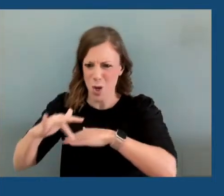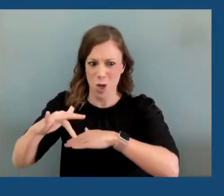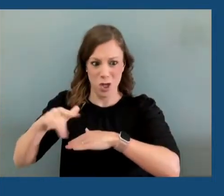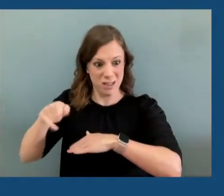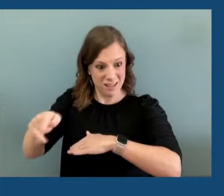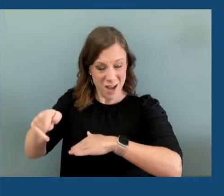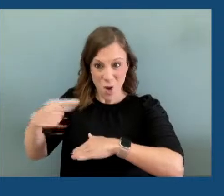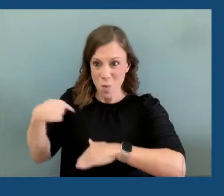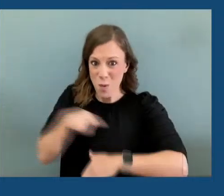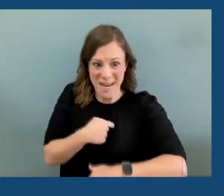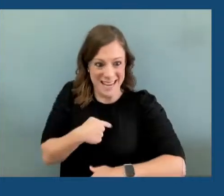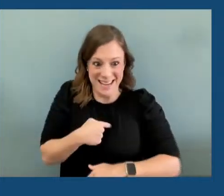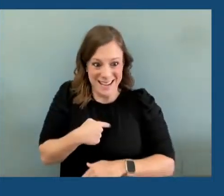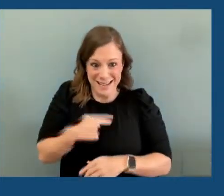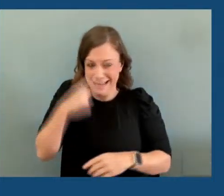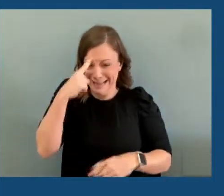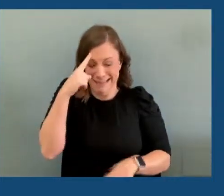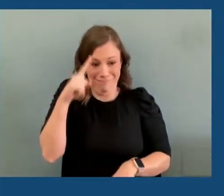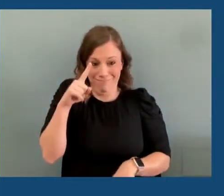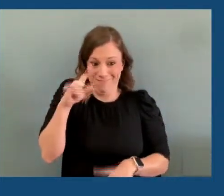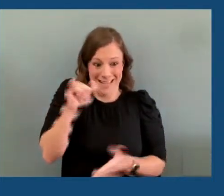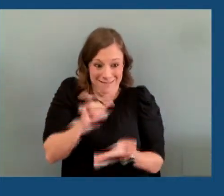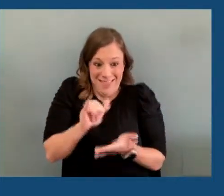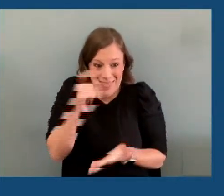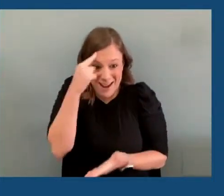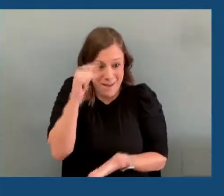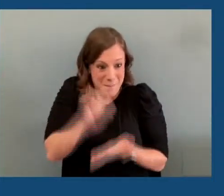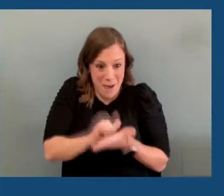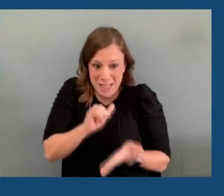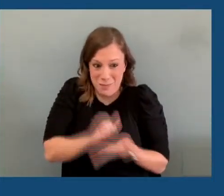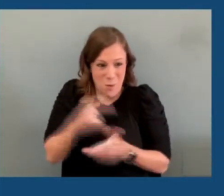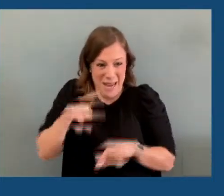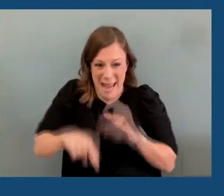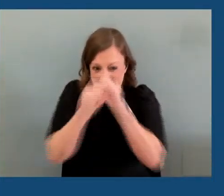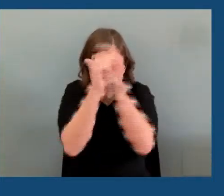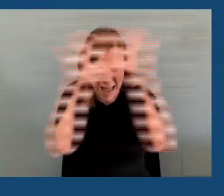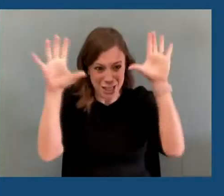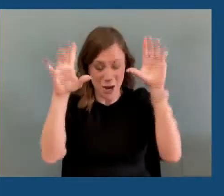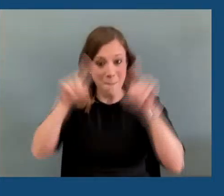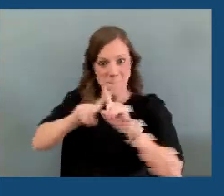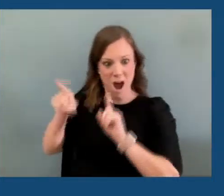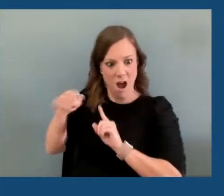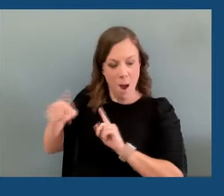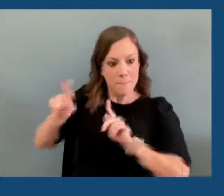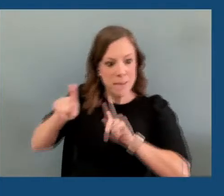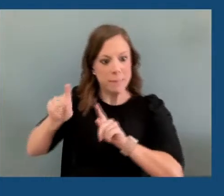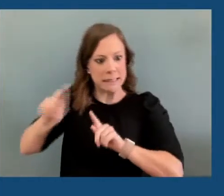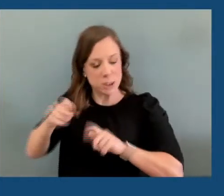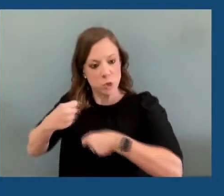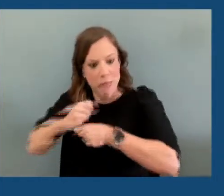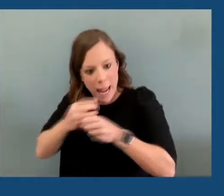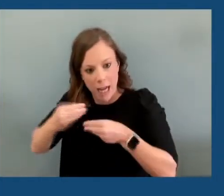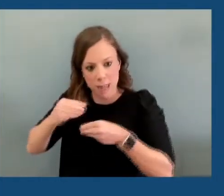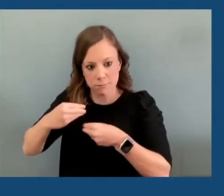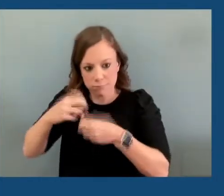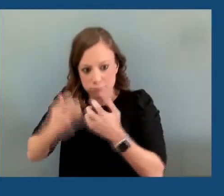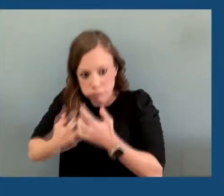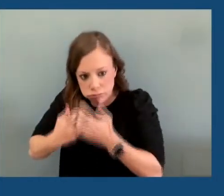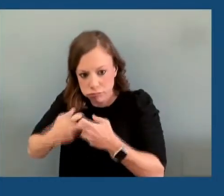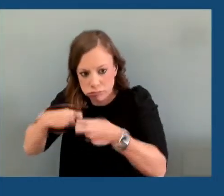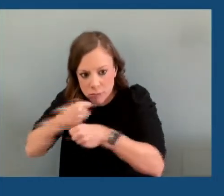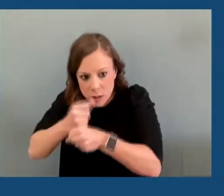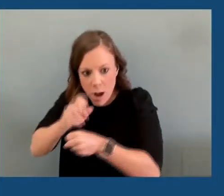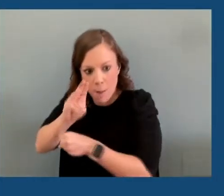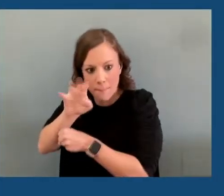going to be created when we harness this power and make the microchips that are needed and the brand new factories across our states. And so this is